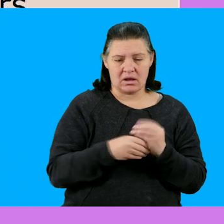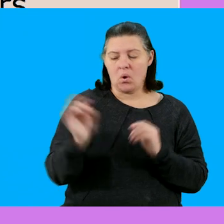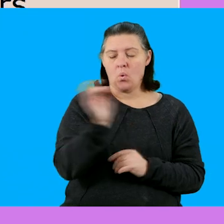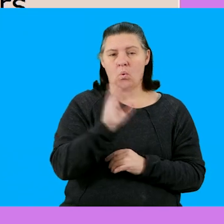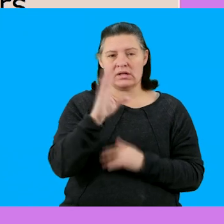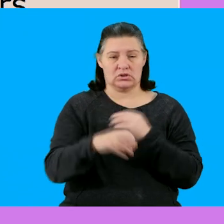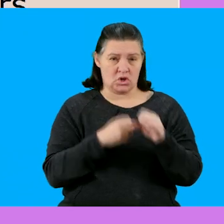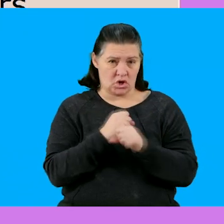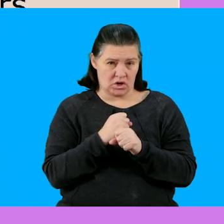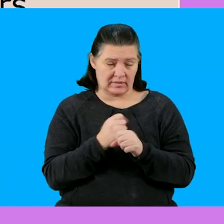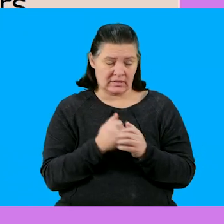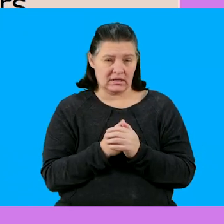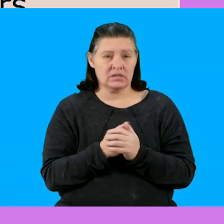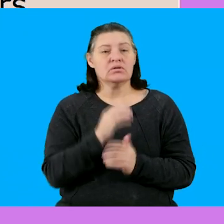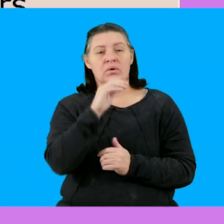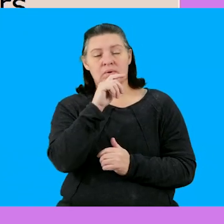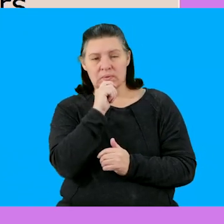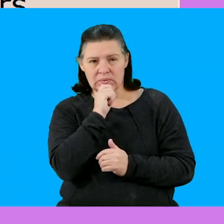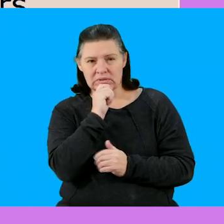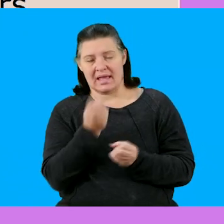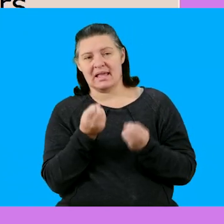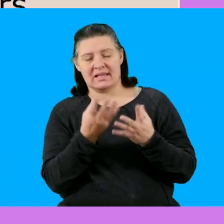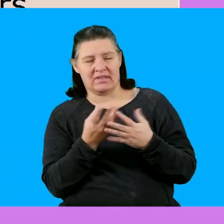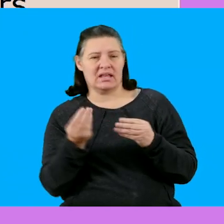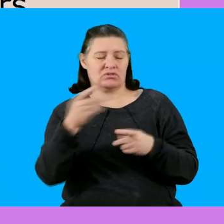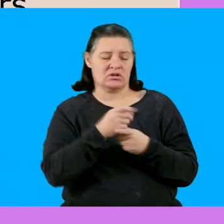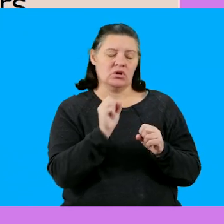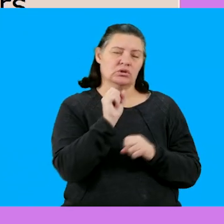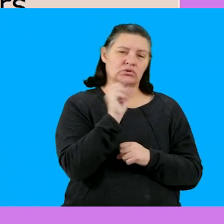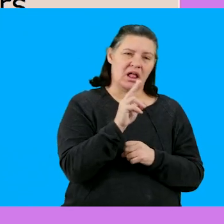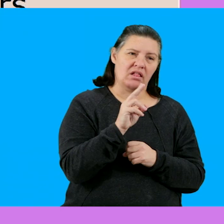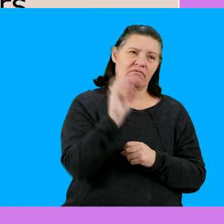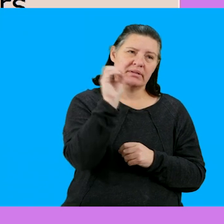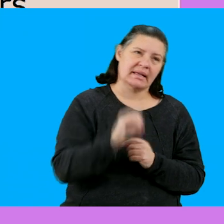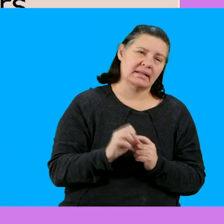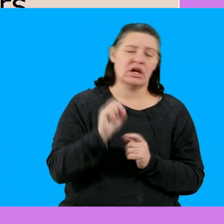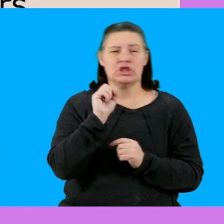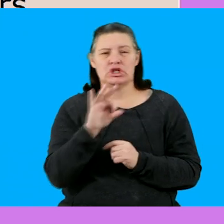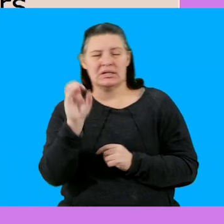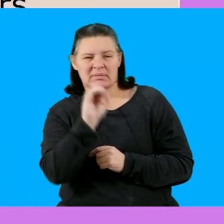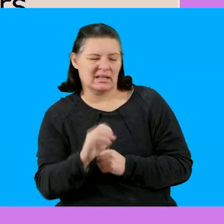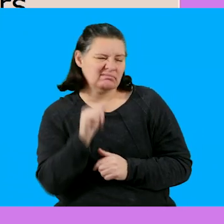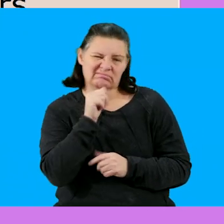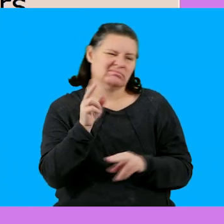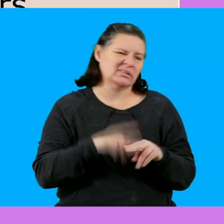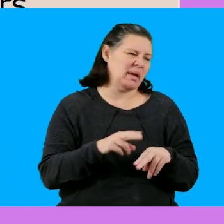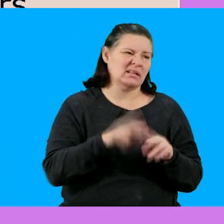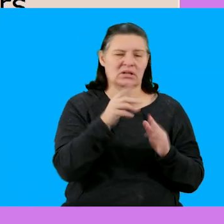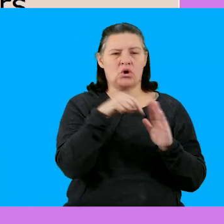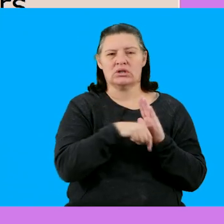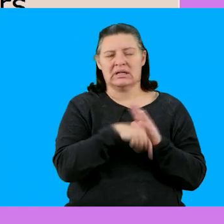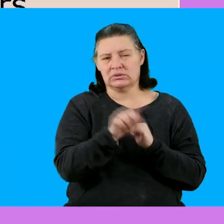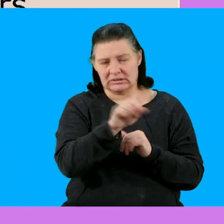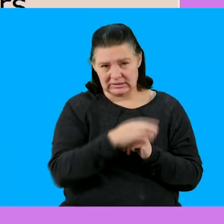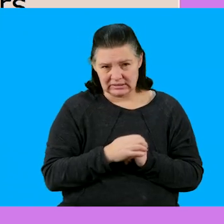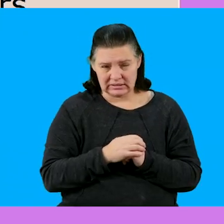added will be once a year, right? So you use the given interest rate. For example, 12%, 15%, okay, depending on what the